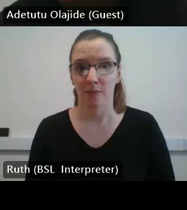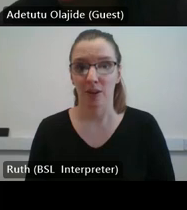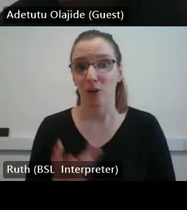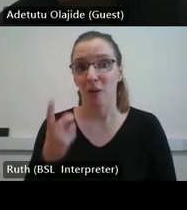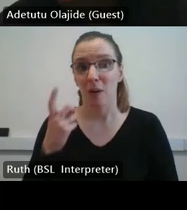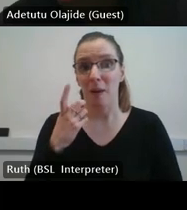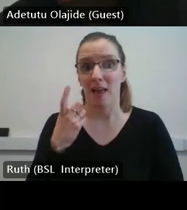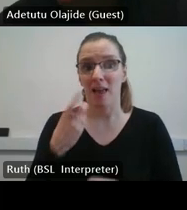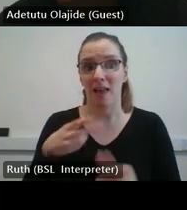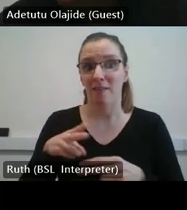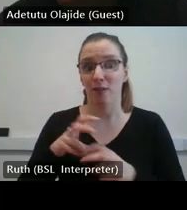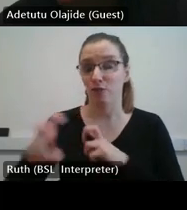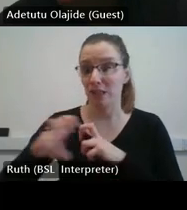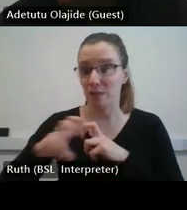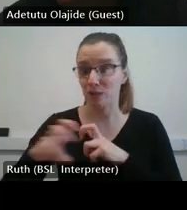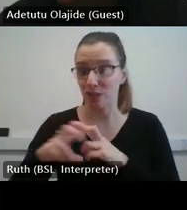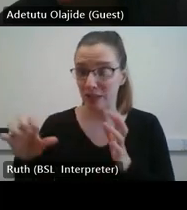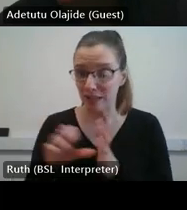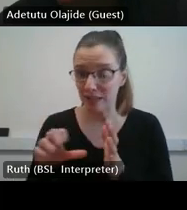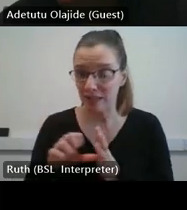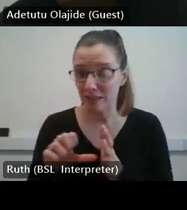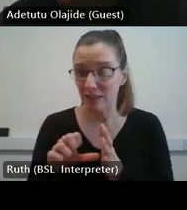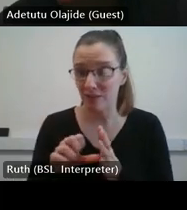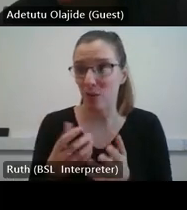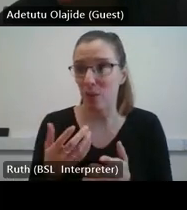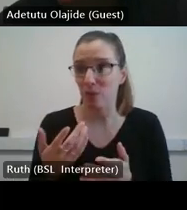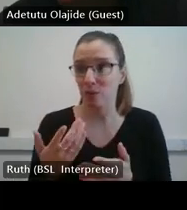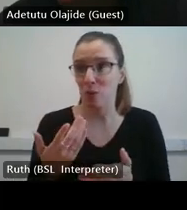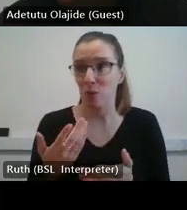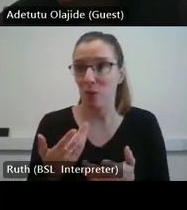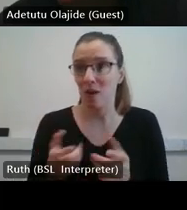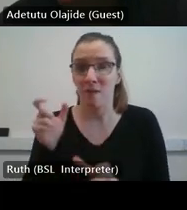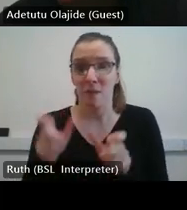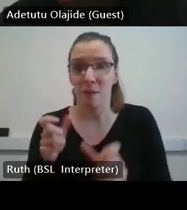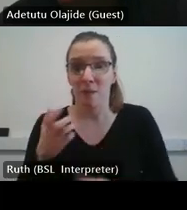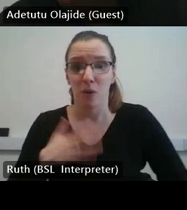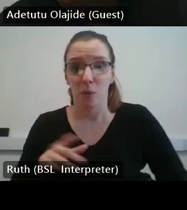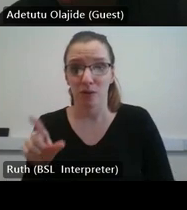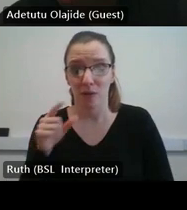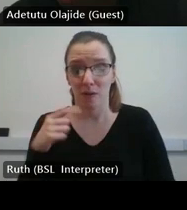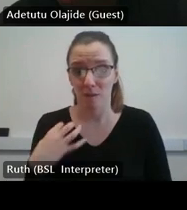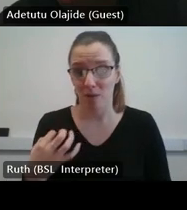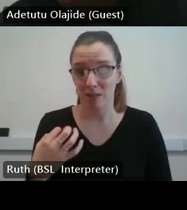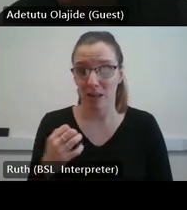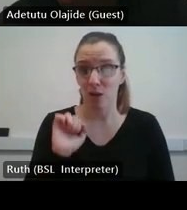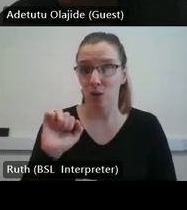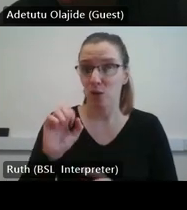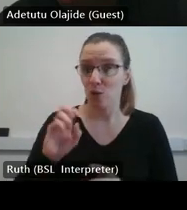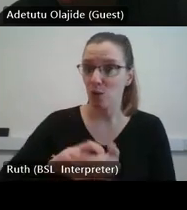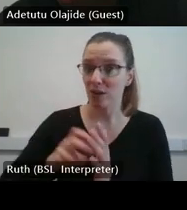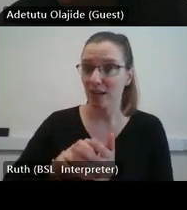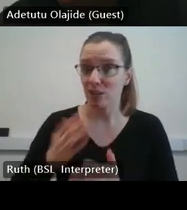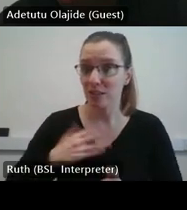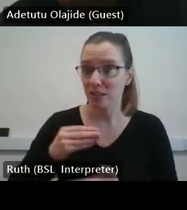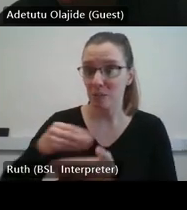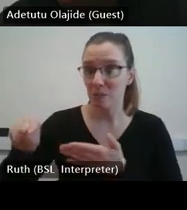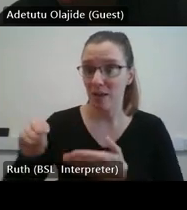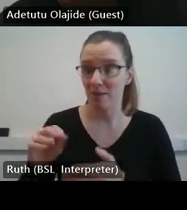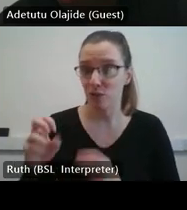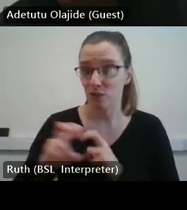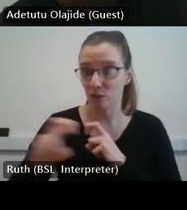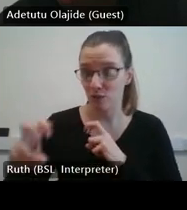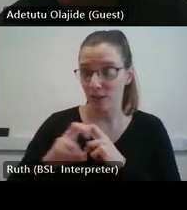transportation, that's the least thing that someone who wants to volunteer want your organization to do for them. So if that's